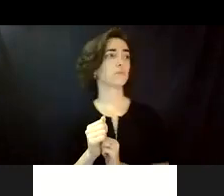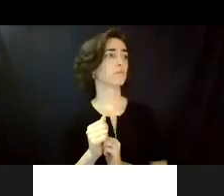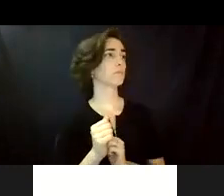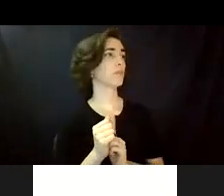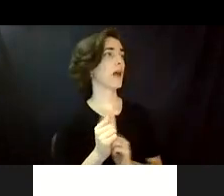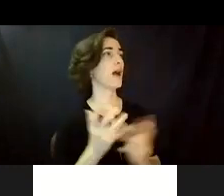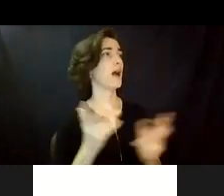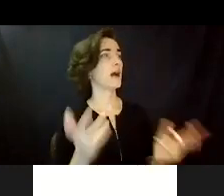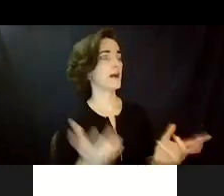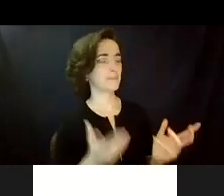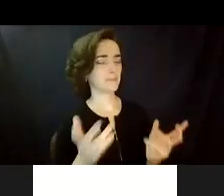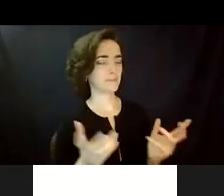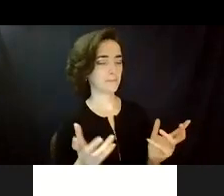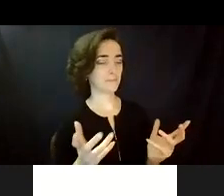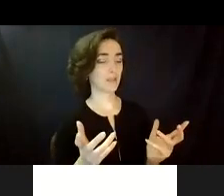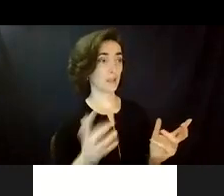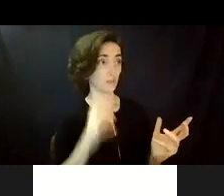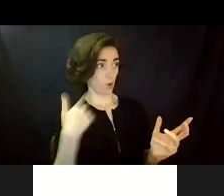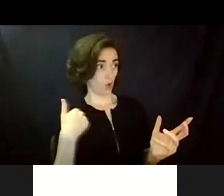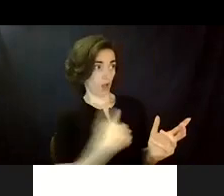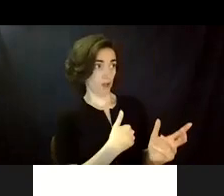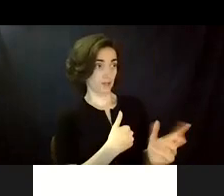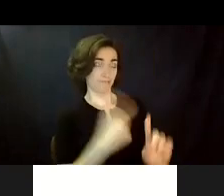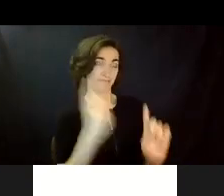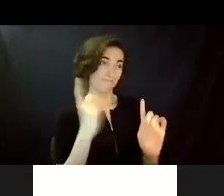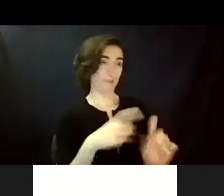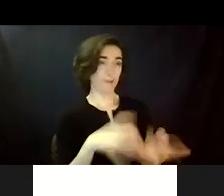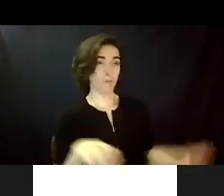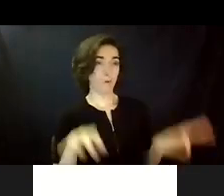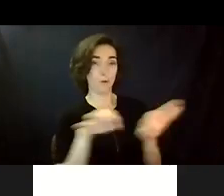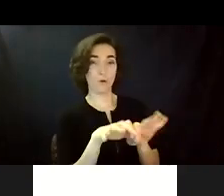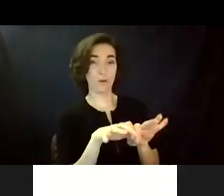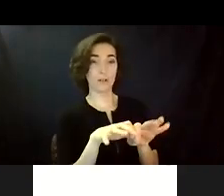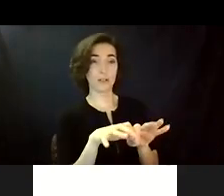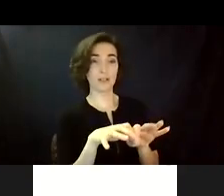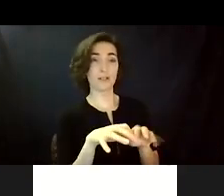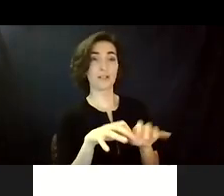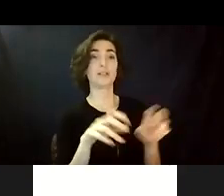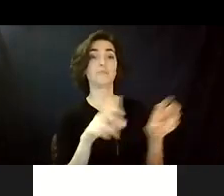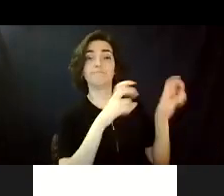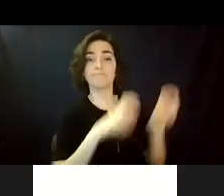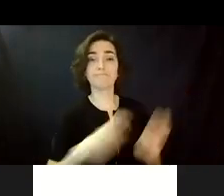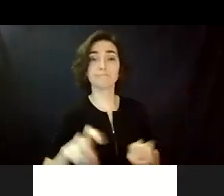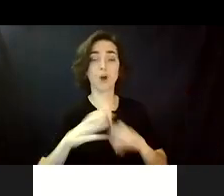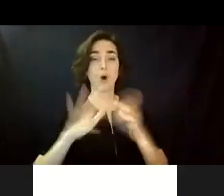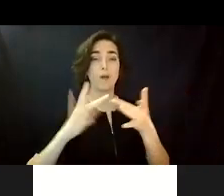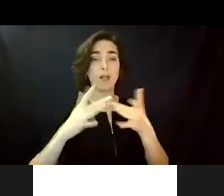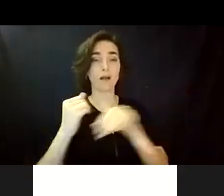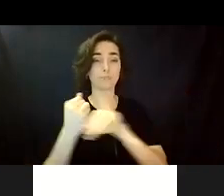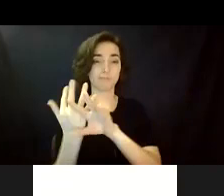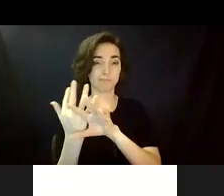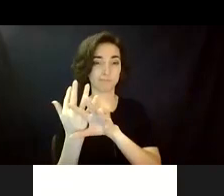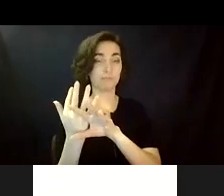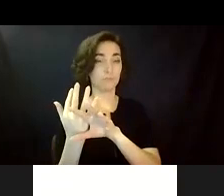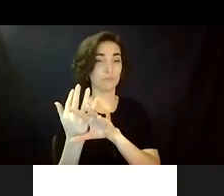I think the biggest thing for us is, you know, the move to an online format, students getting adjusted to that. Students